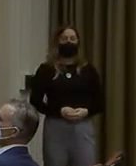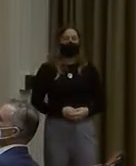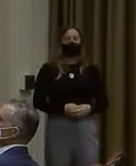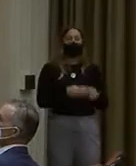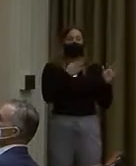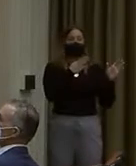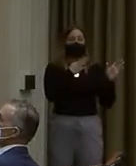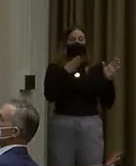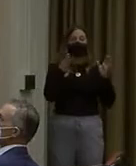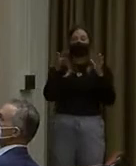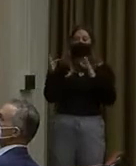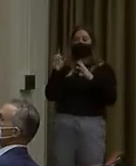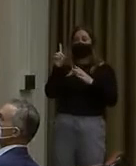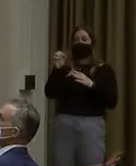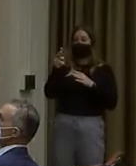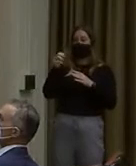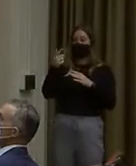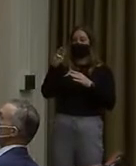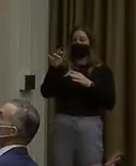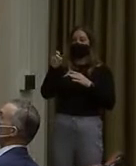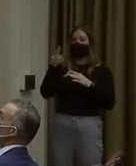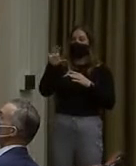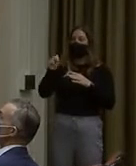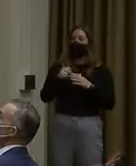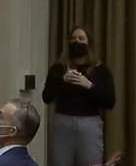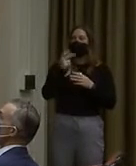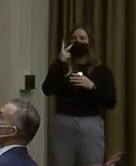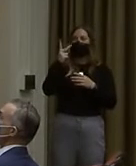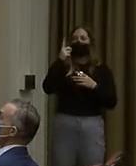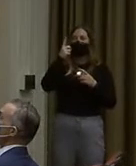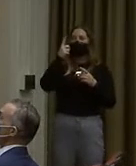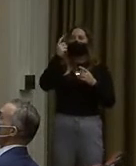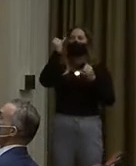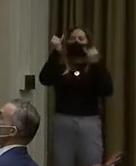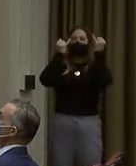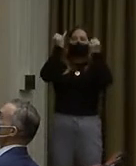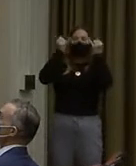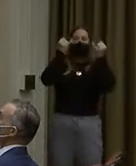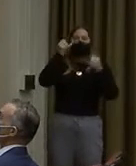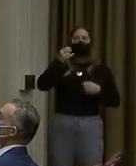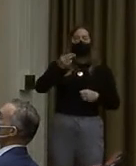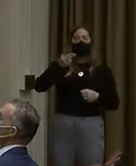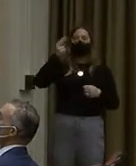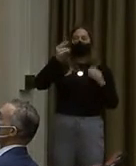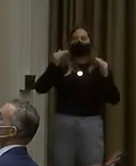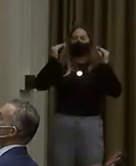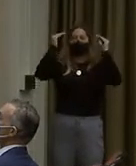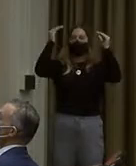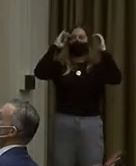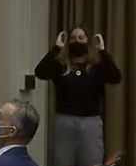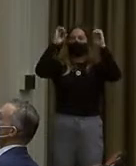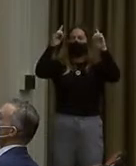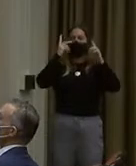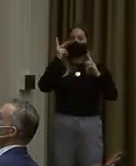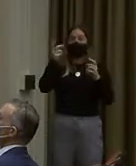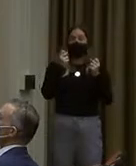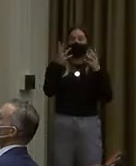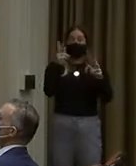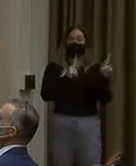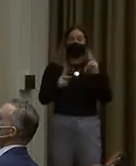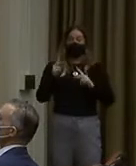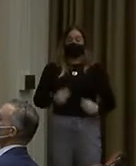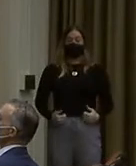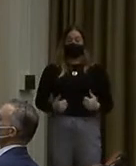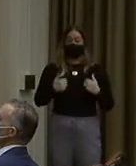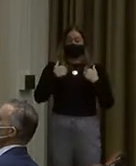Shifting demographics is also spurring the reimagination of higher education. With unprecedented numbers of adults living